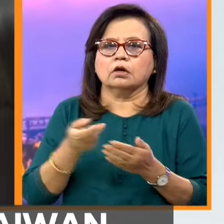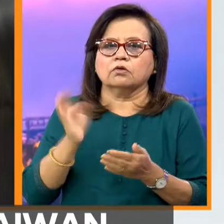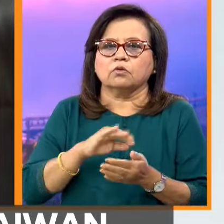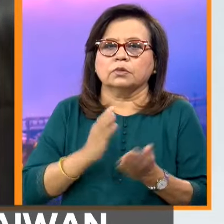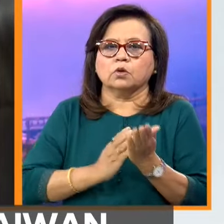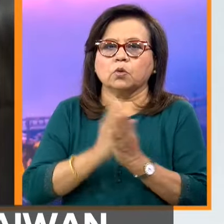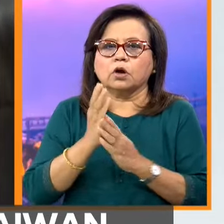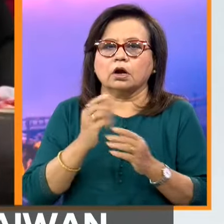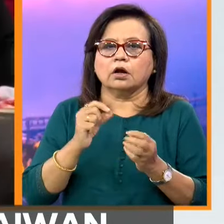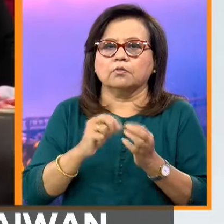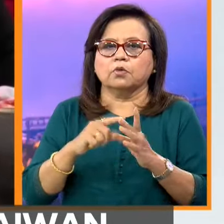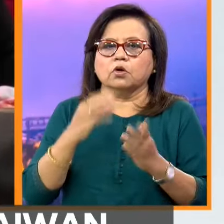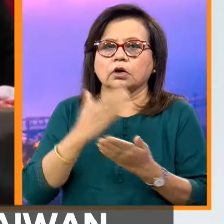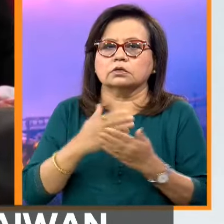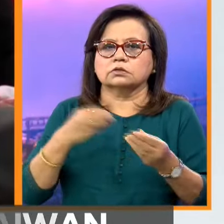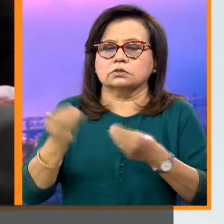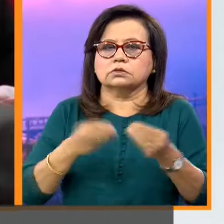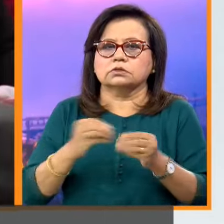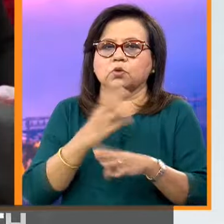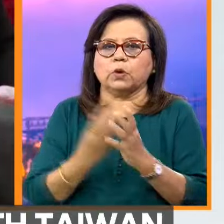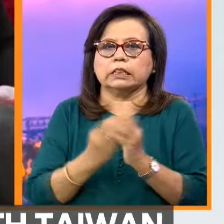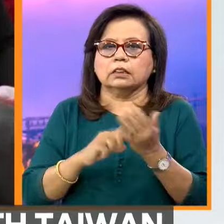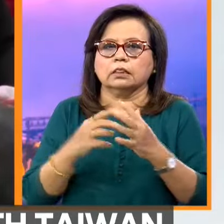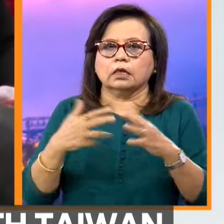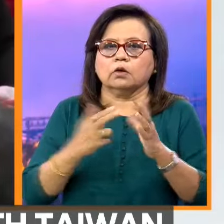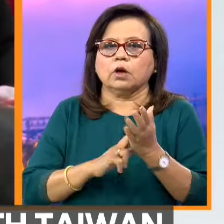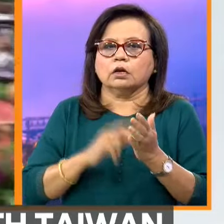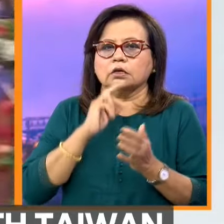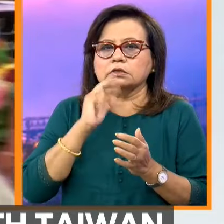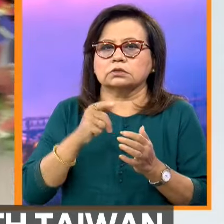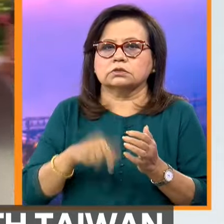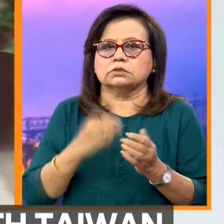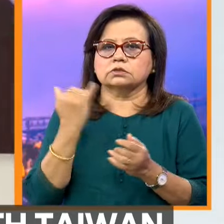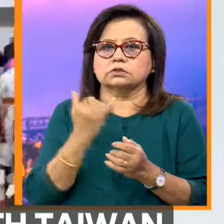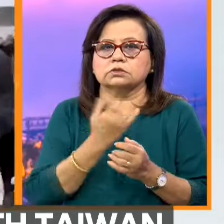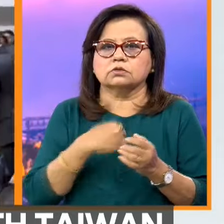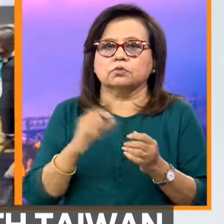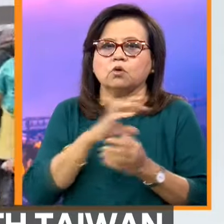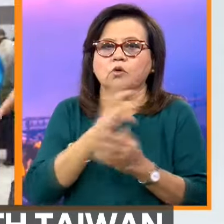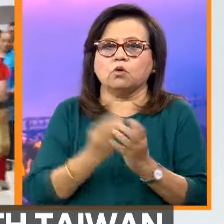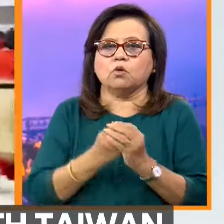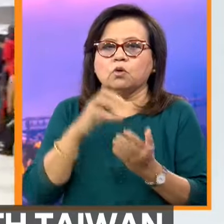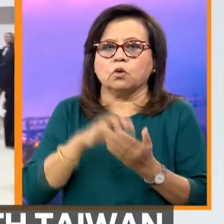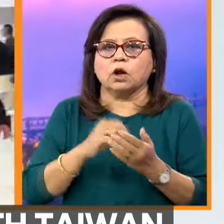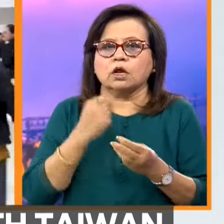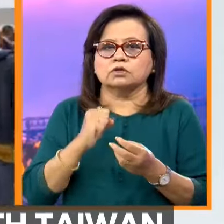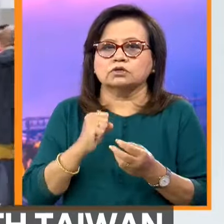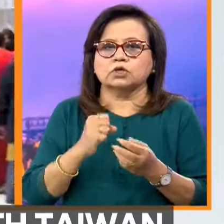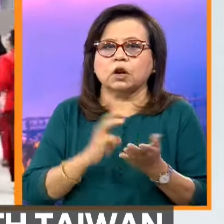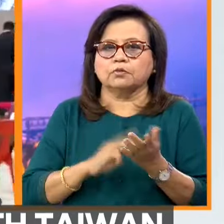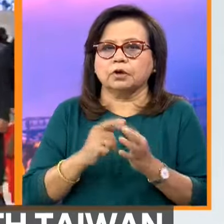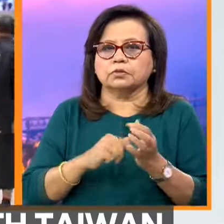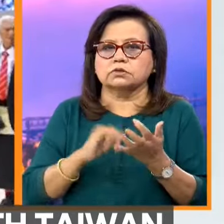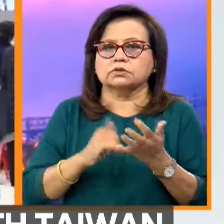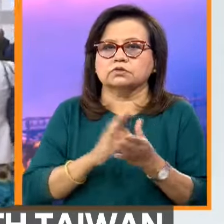the way the bloc does business with Taiwan. He said that a review of the bloc should ensure that